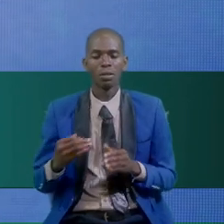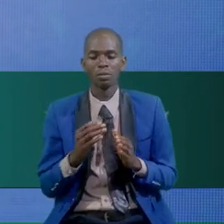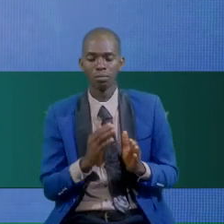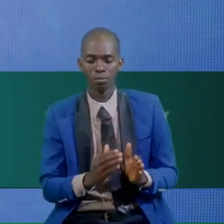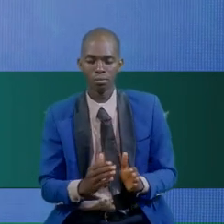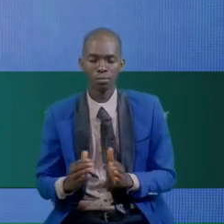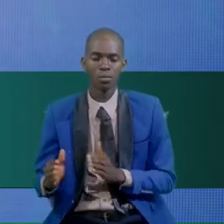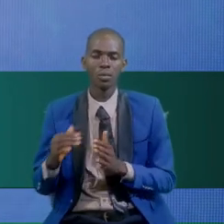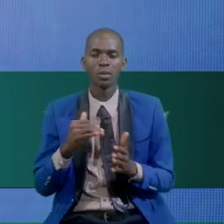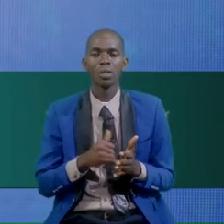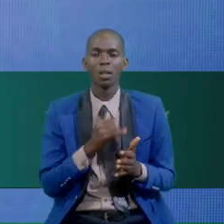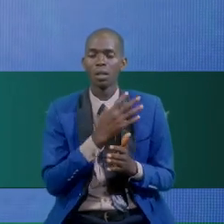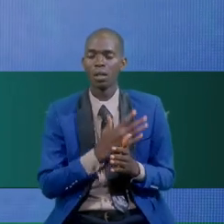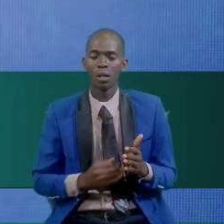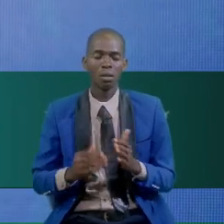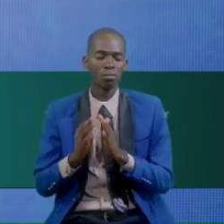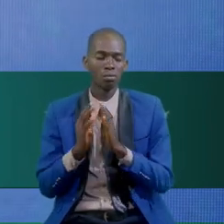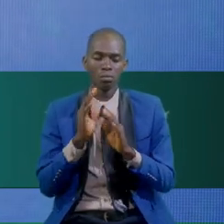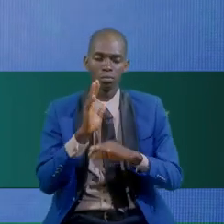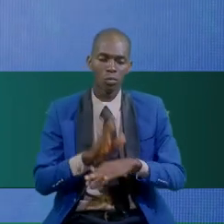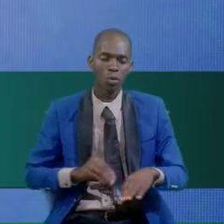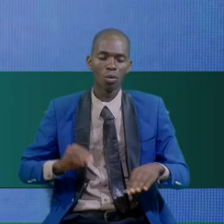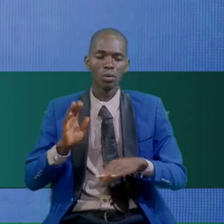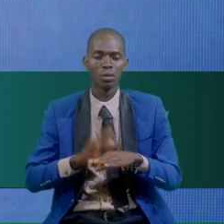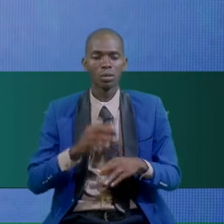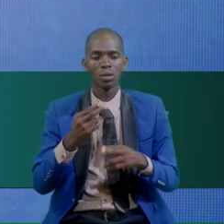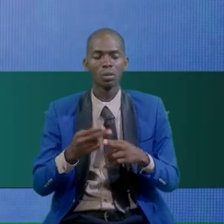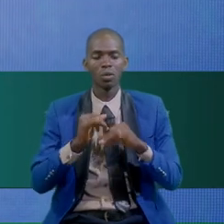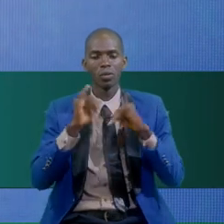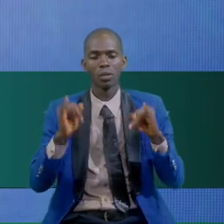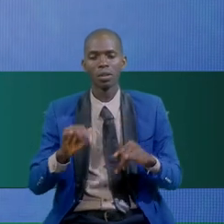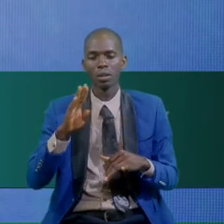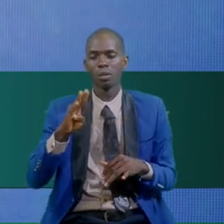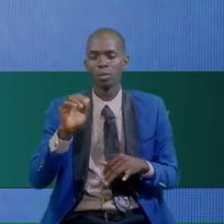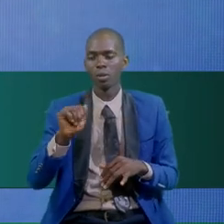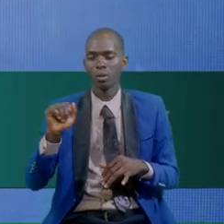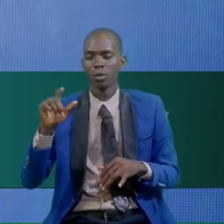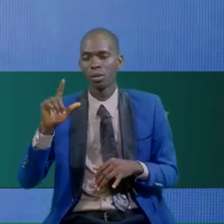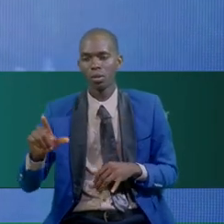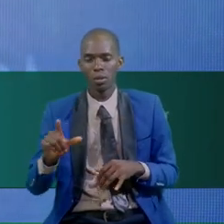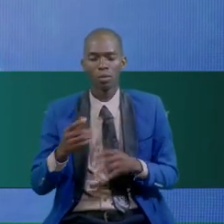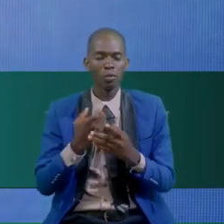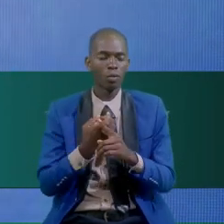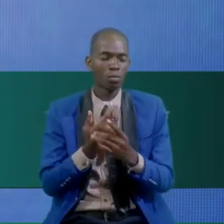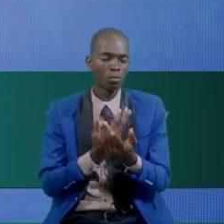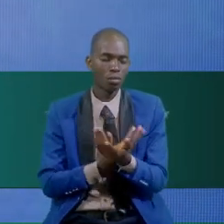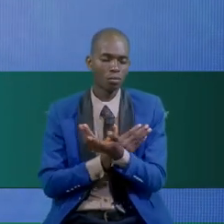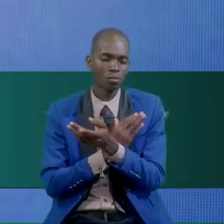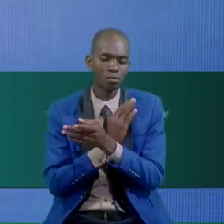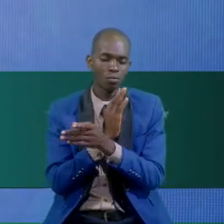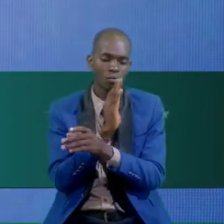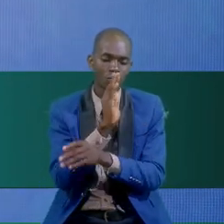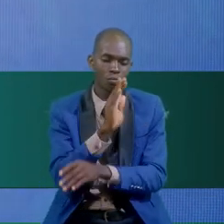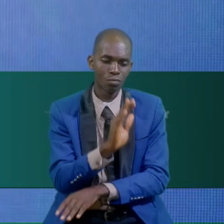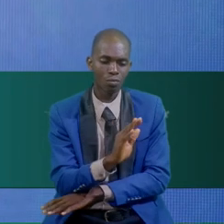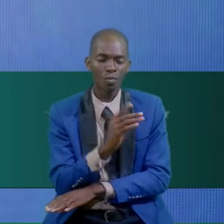from morning even until noon, saying, oh Baal, hear us.